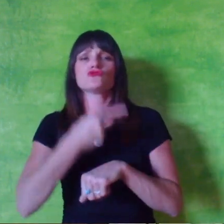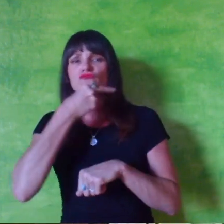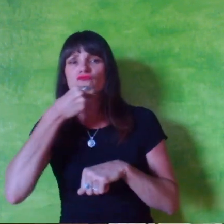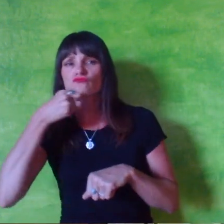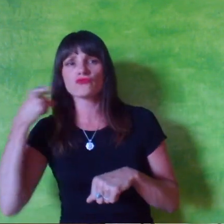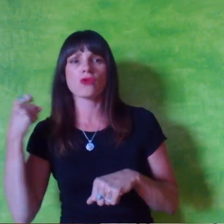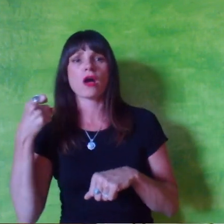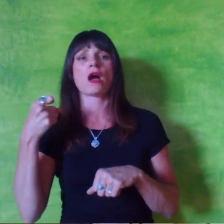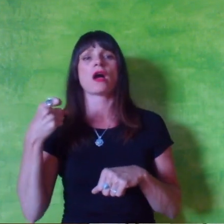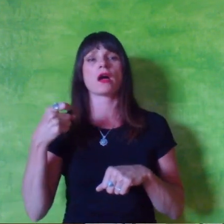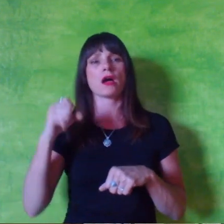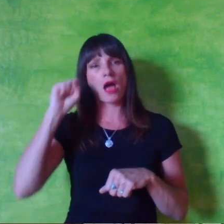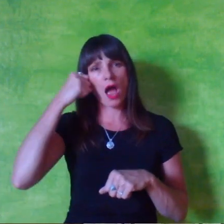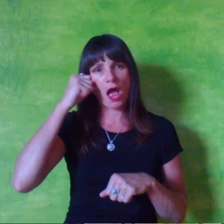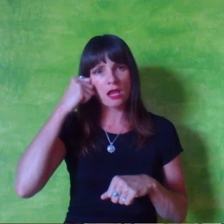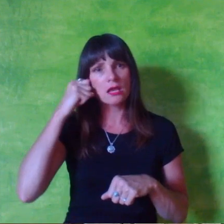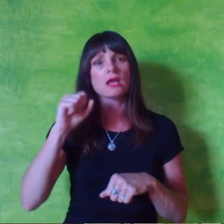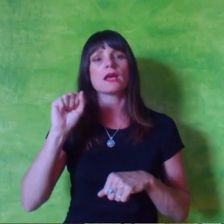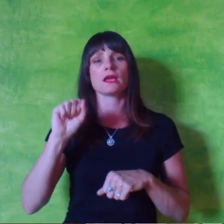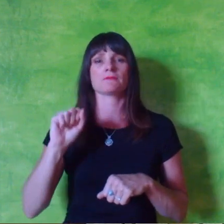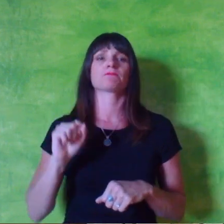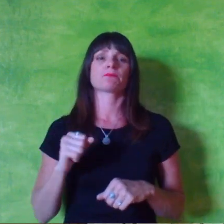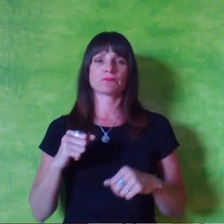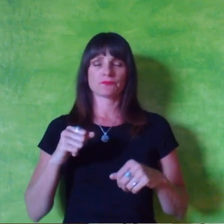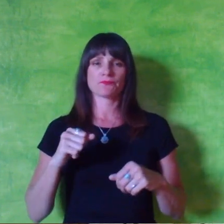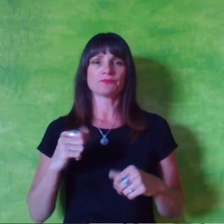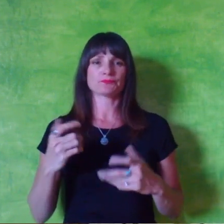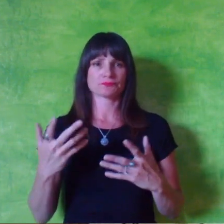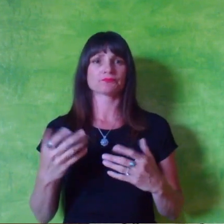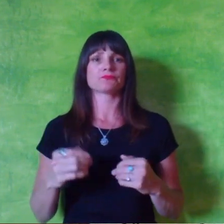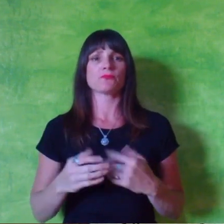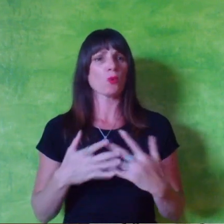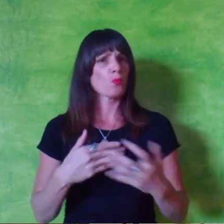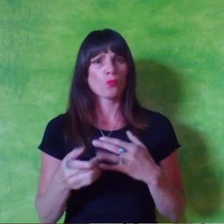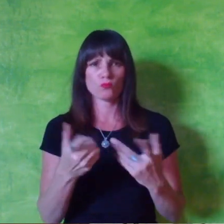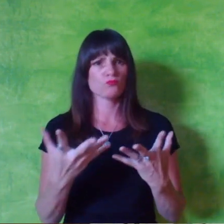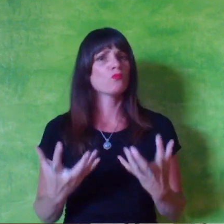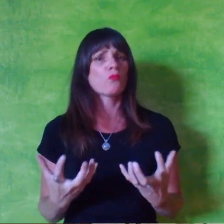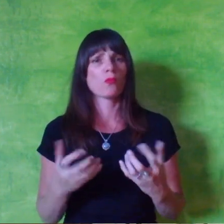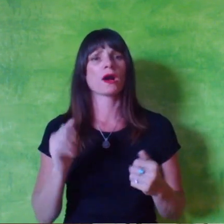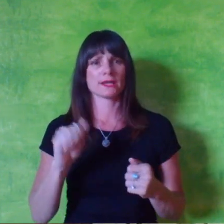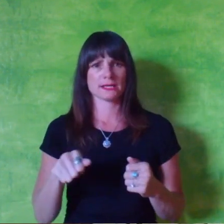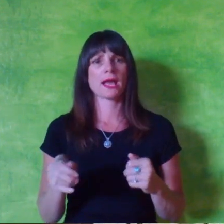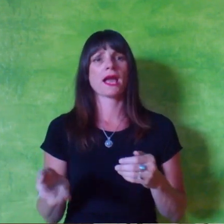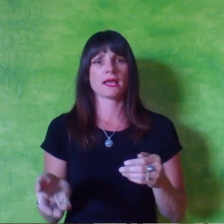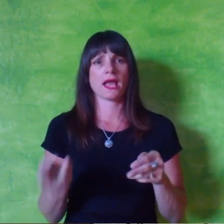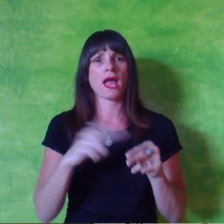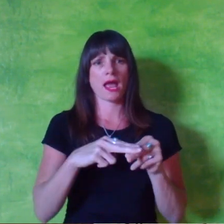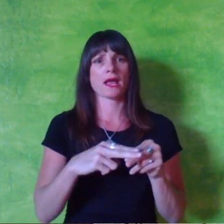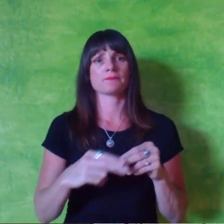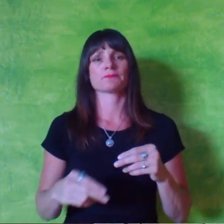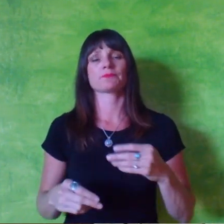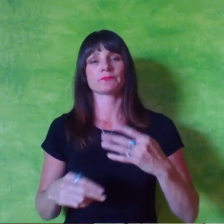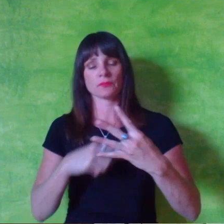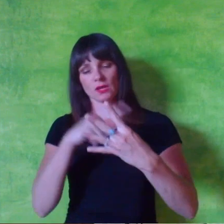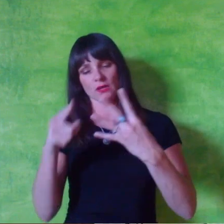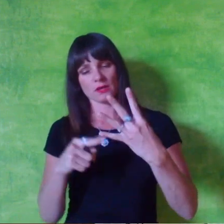you go around and look at seasoning salts, they have the ingredients on them, and you can go ahead